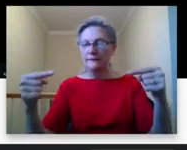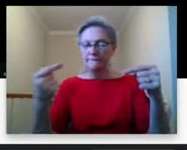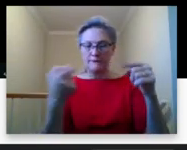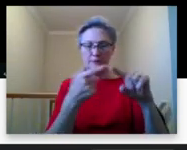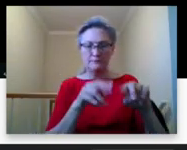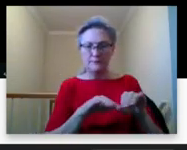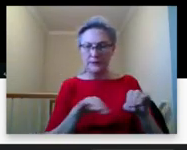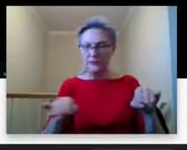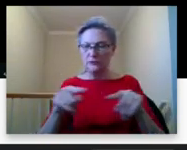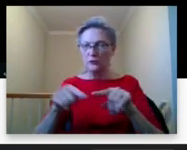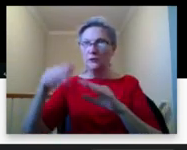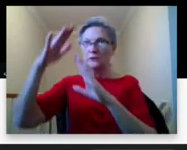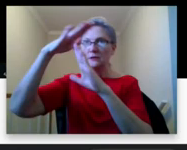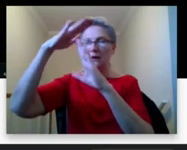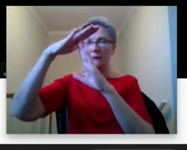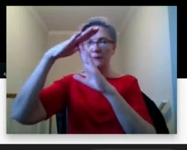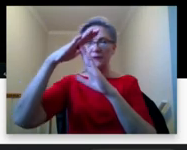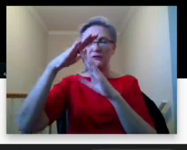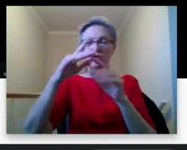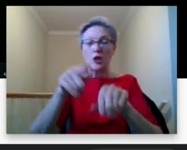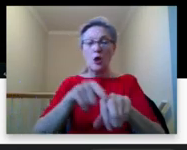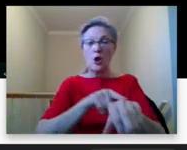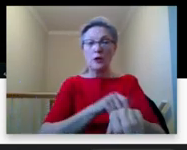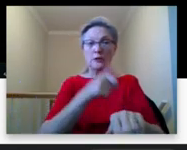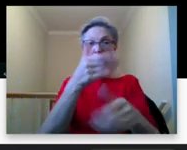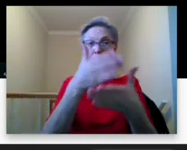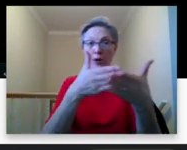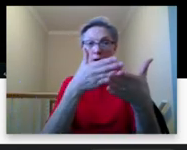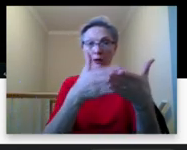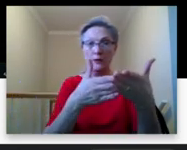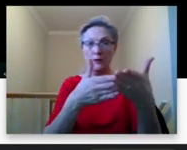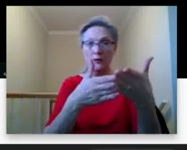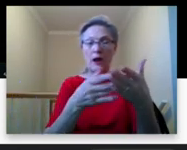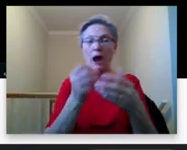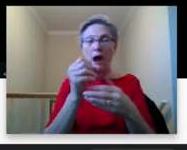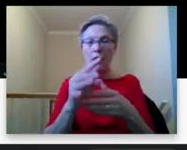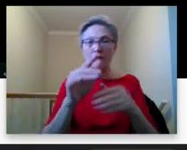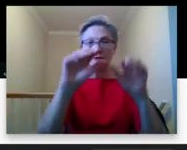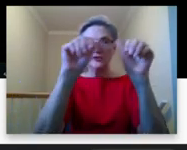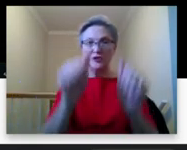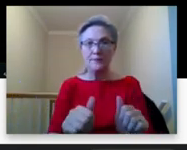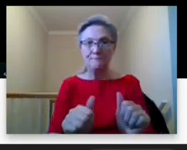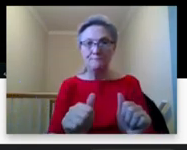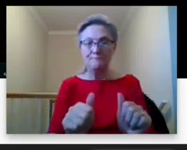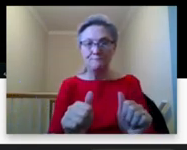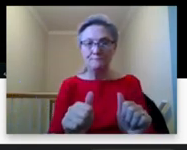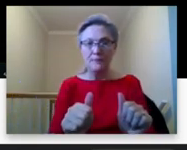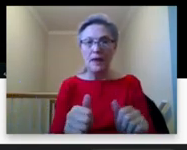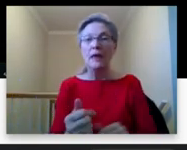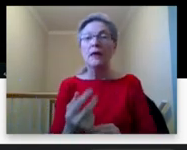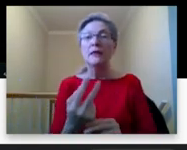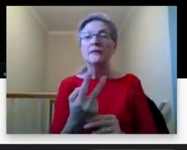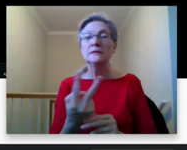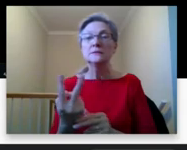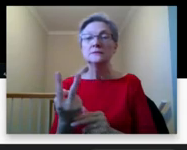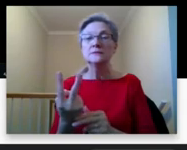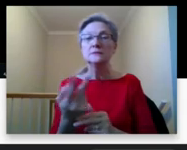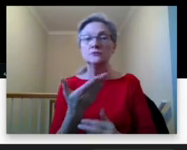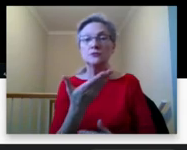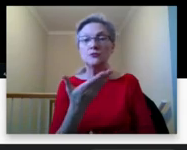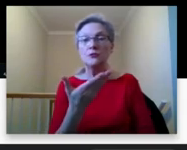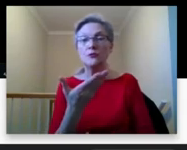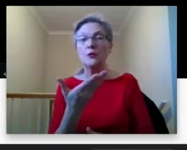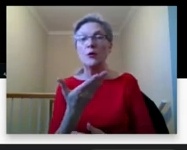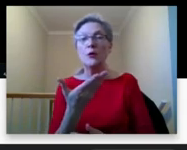of the figure, right? So it's the longest part of the figure. So these are two